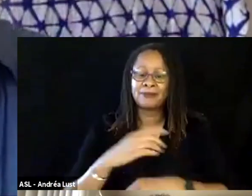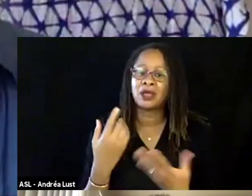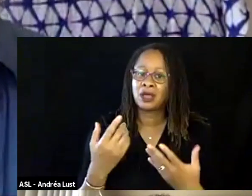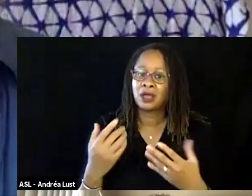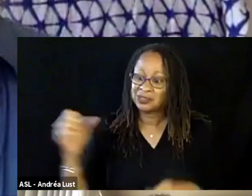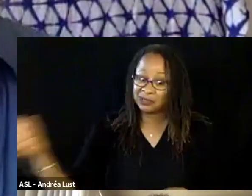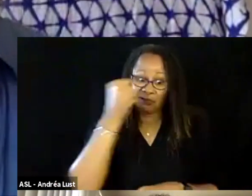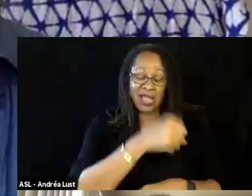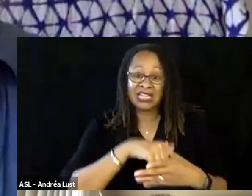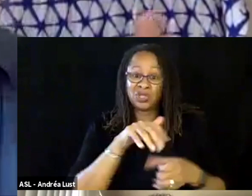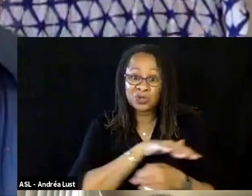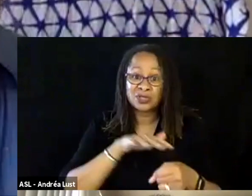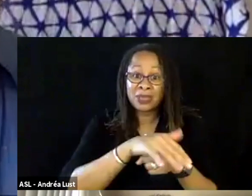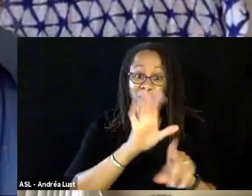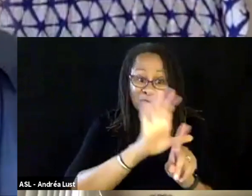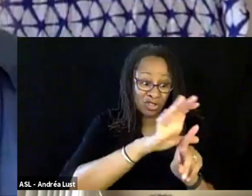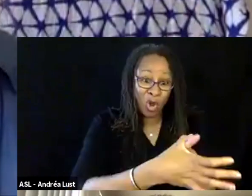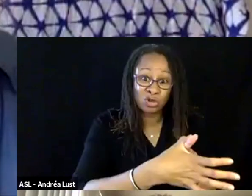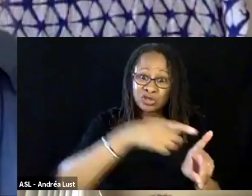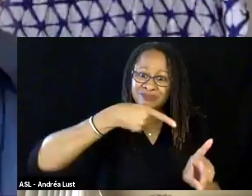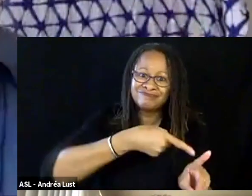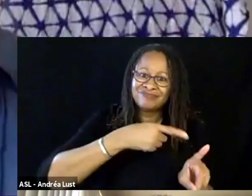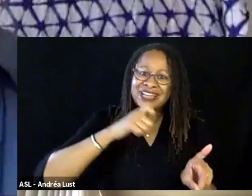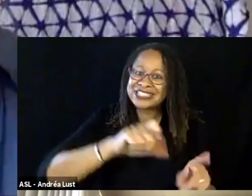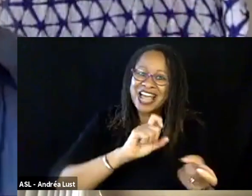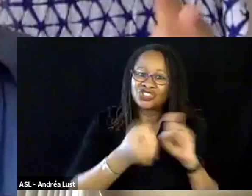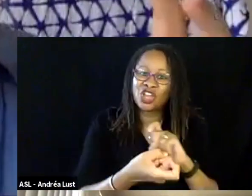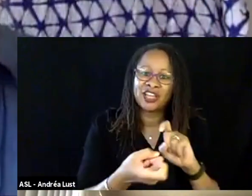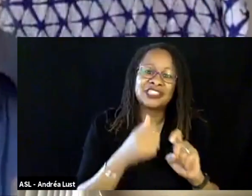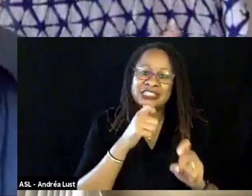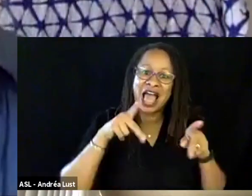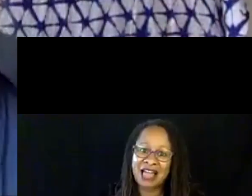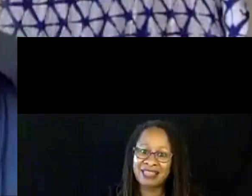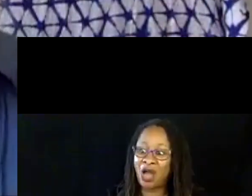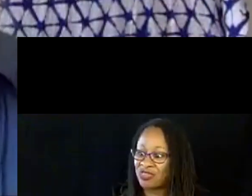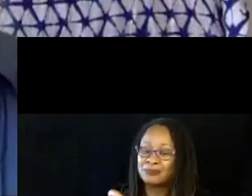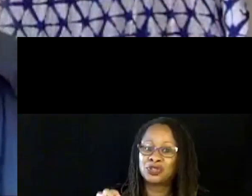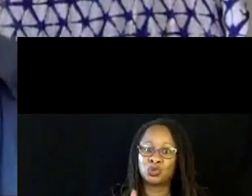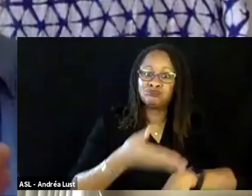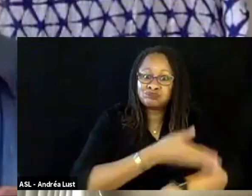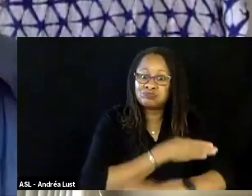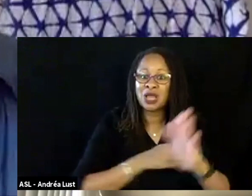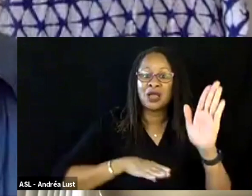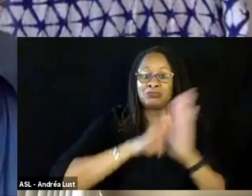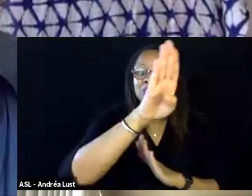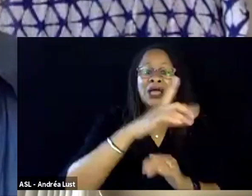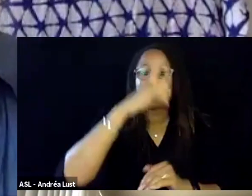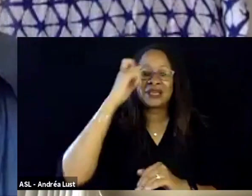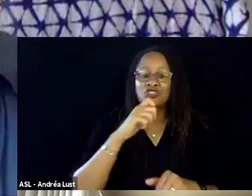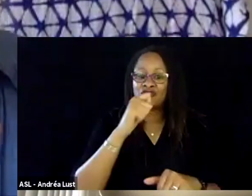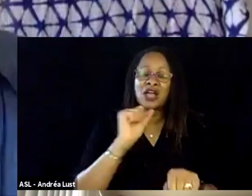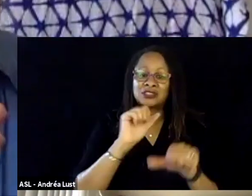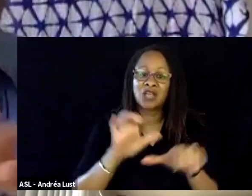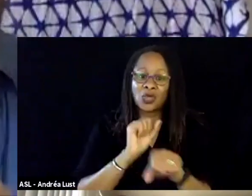these spaces, but your culture is not one that actually allows them to thrive and succeed because you haven't done the work on your workplace